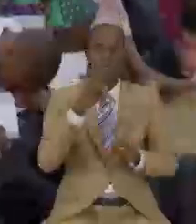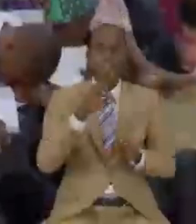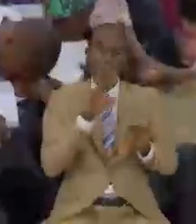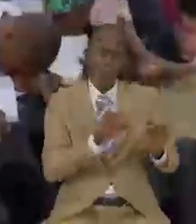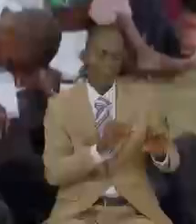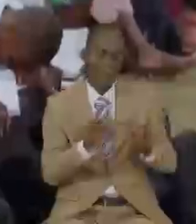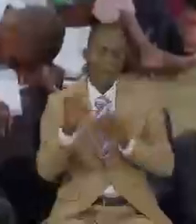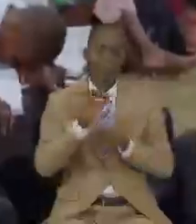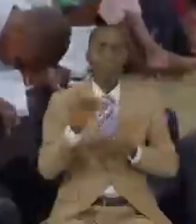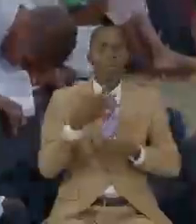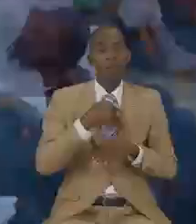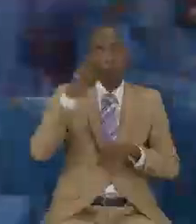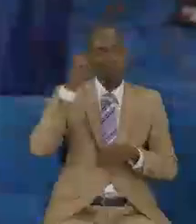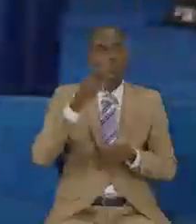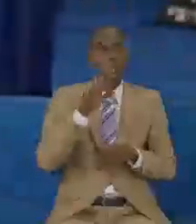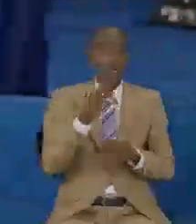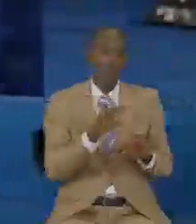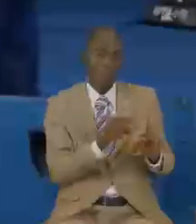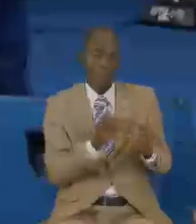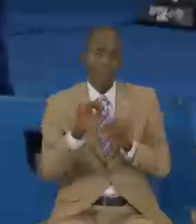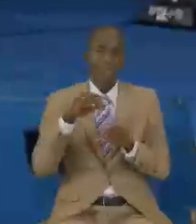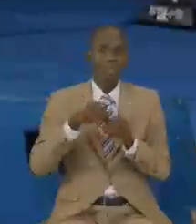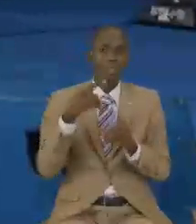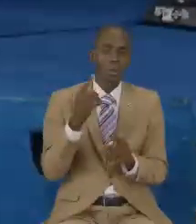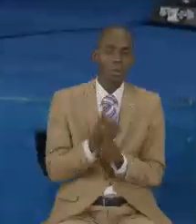and because you drive in the right